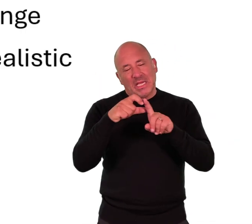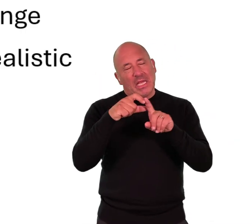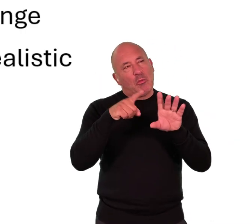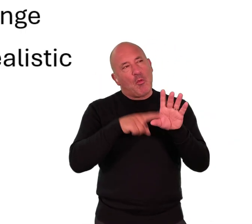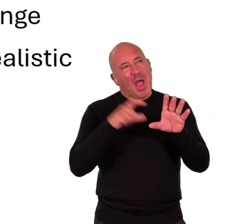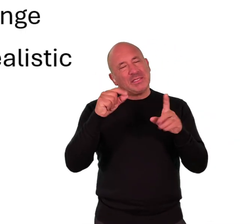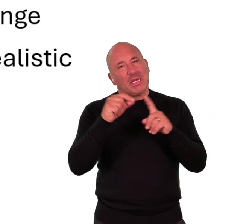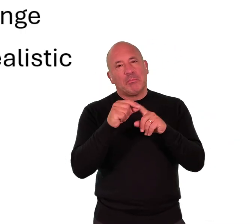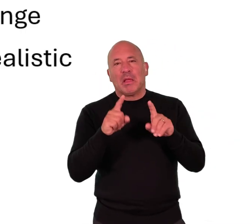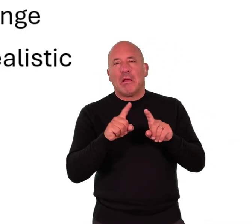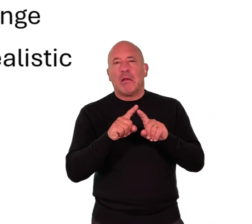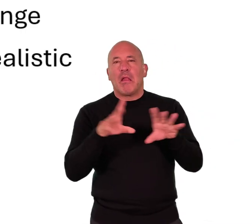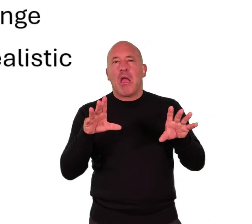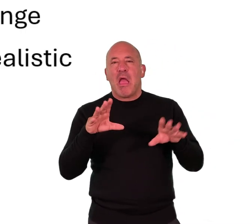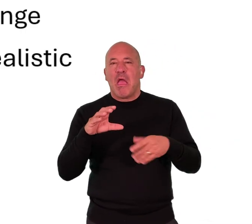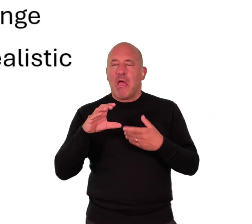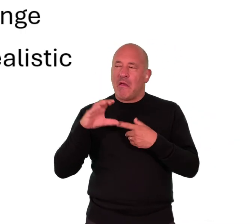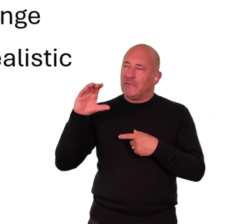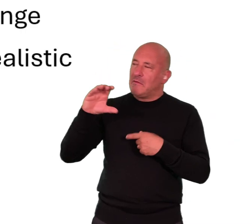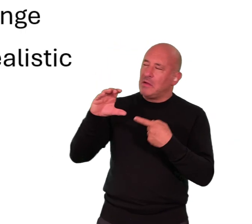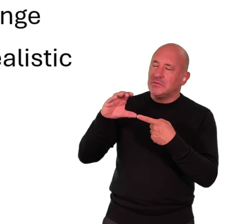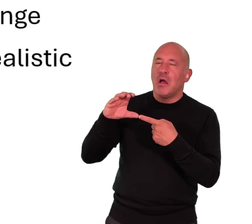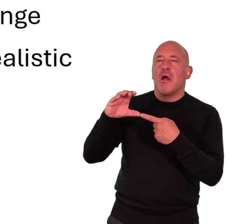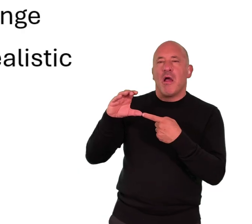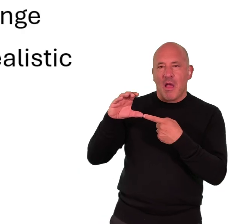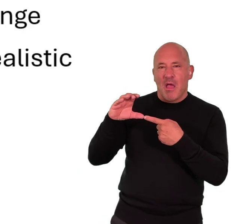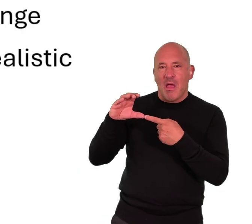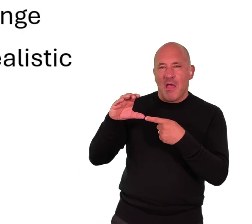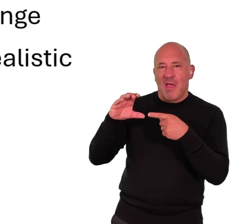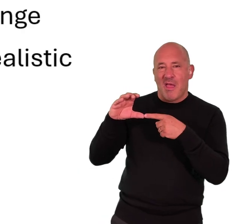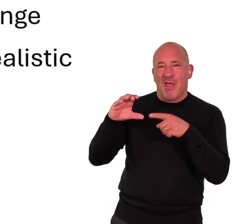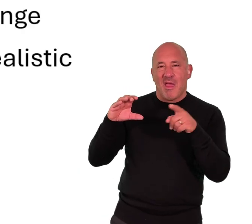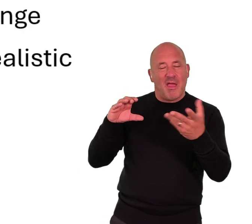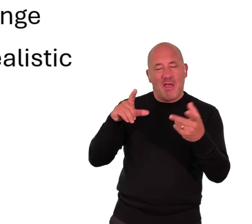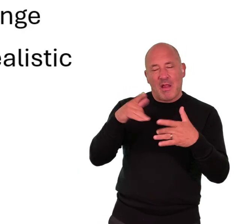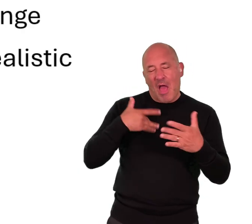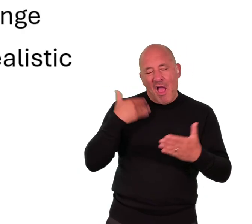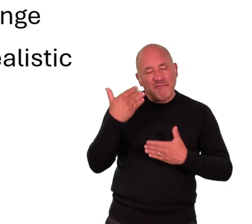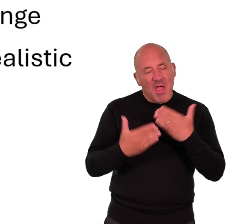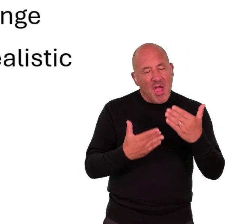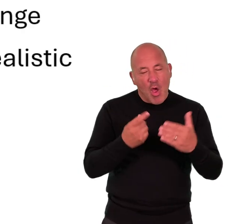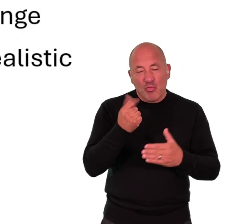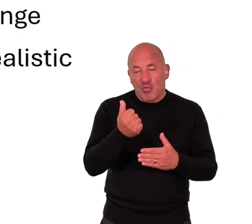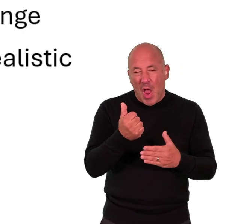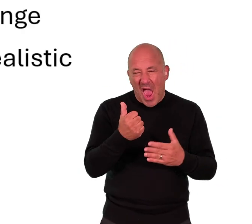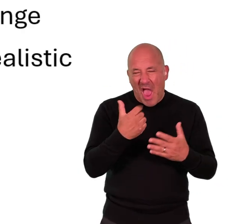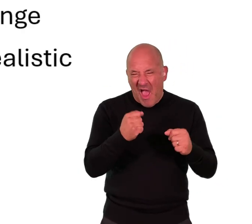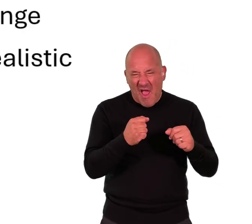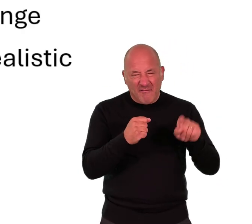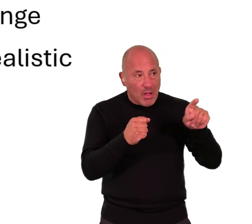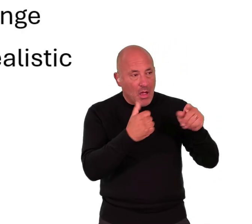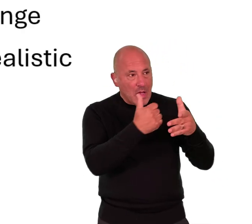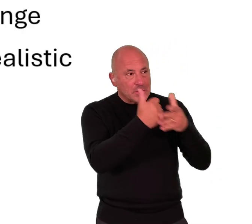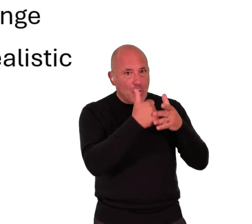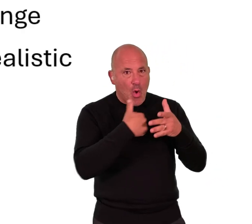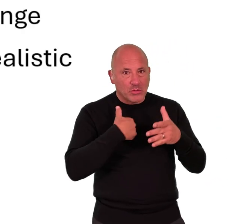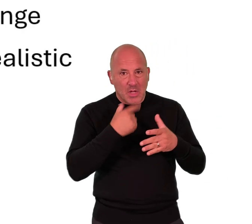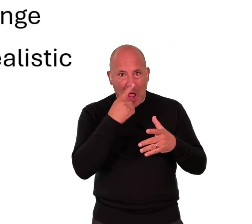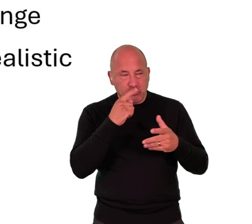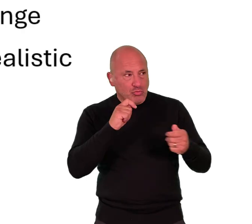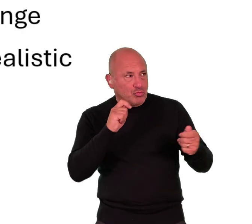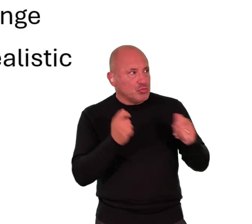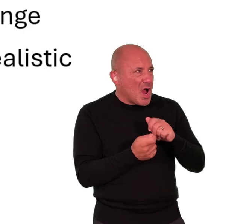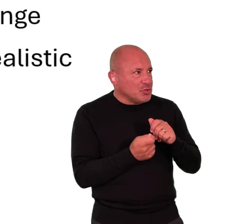that exists to support those really rare moments in life when this is the case and everything seems to come together.